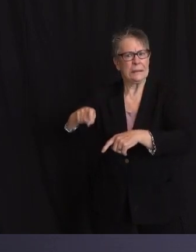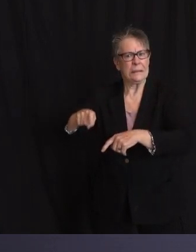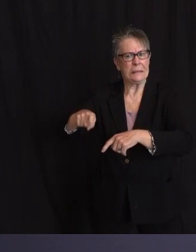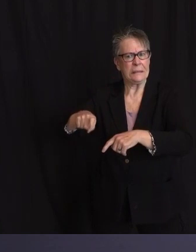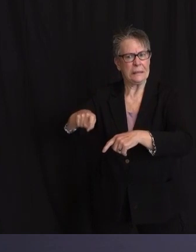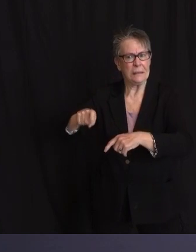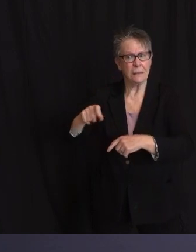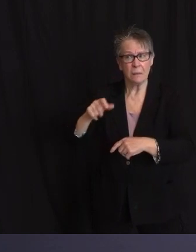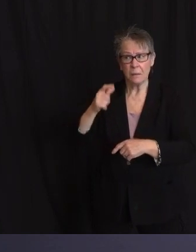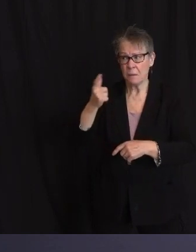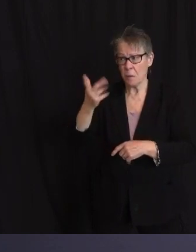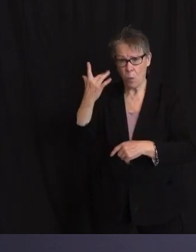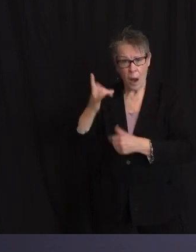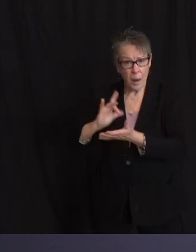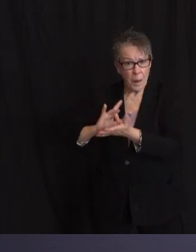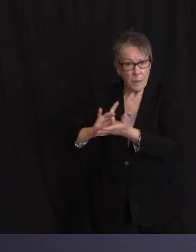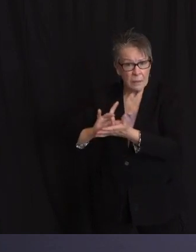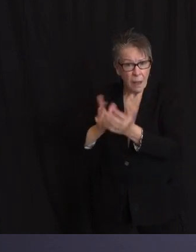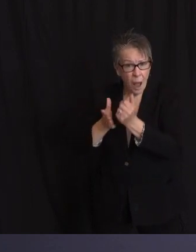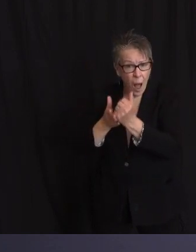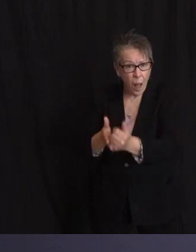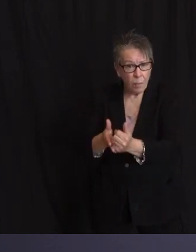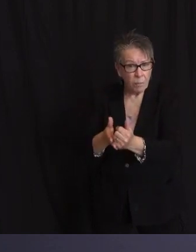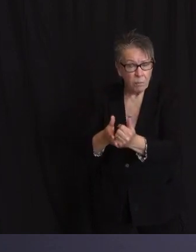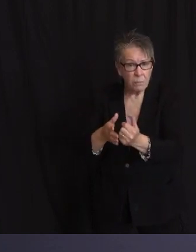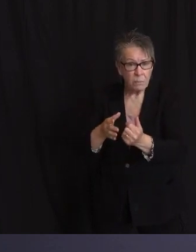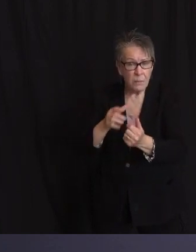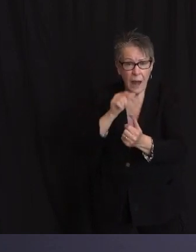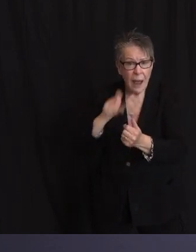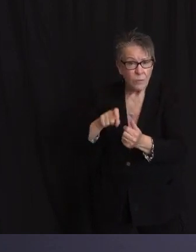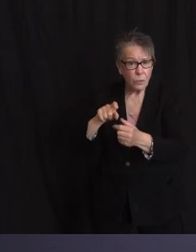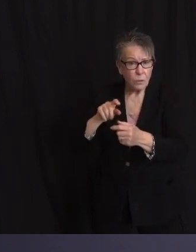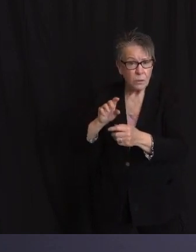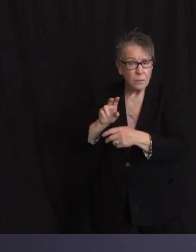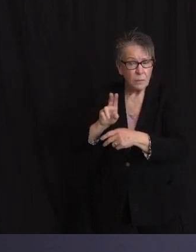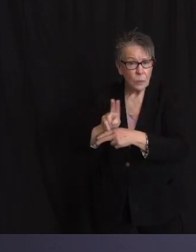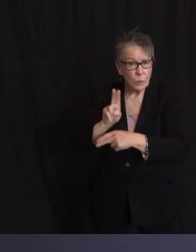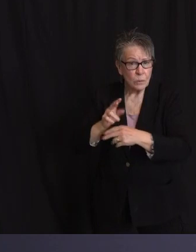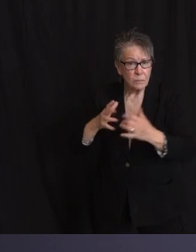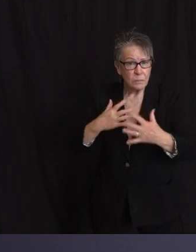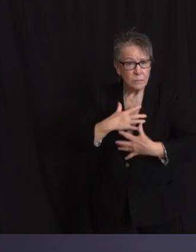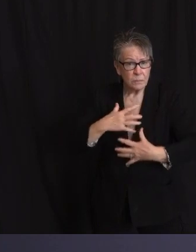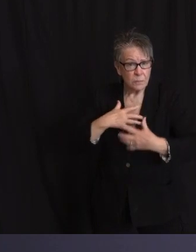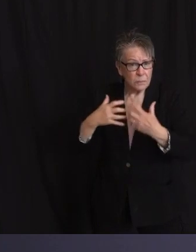you're actively investigating now? That was a creative definition of 3 questions, by the way.